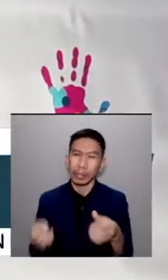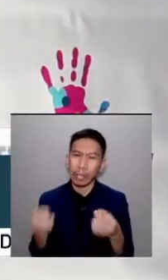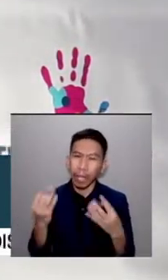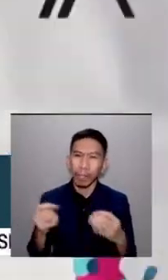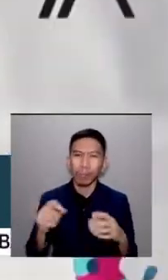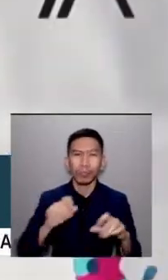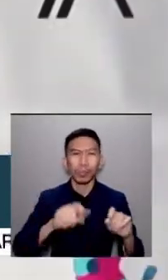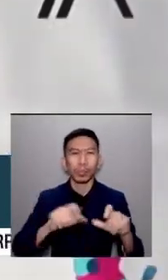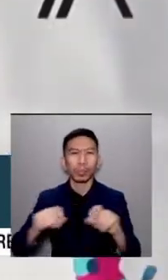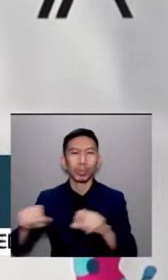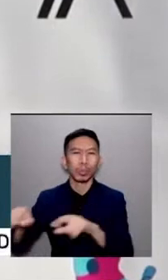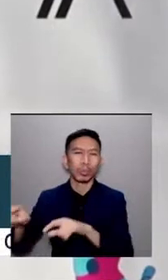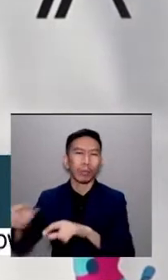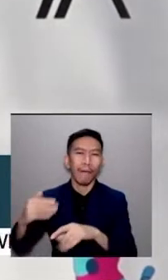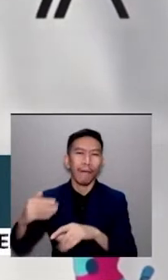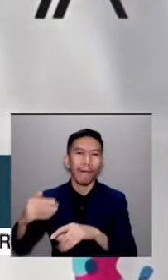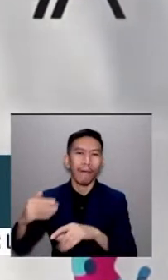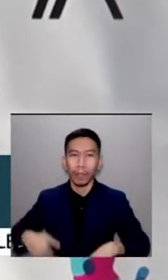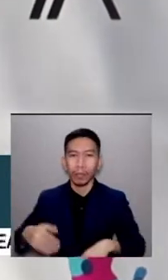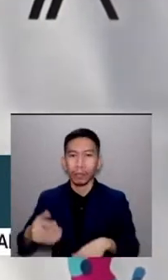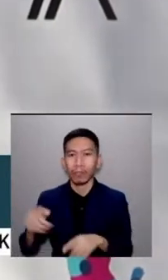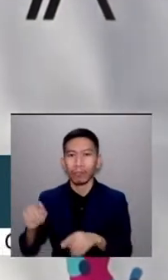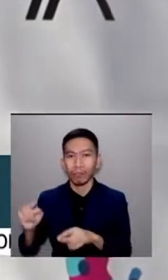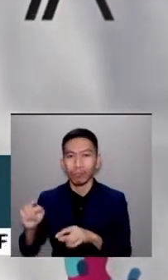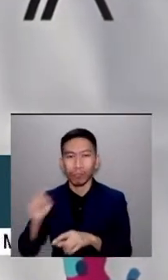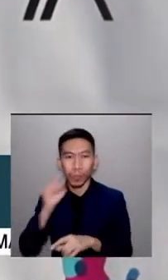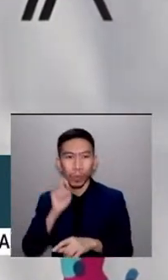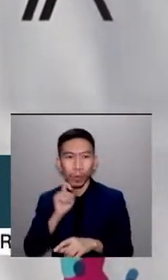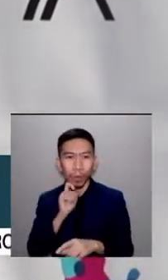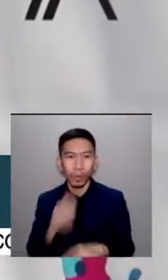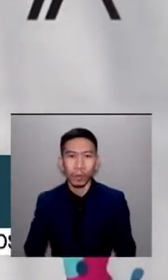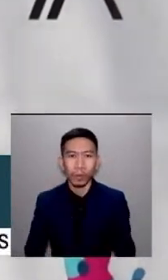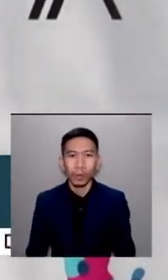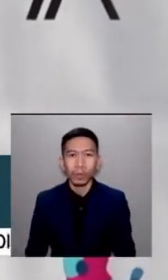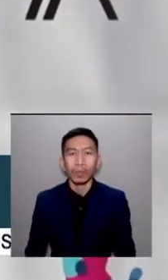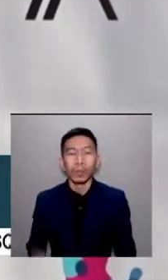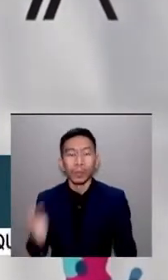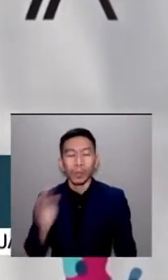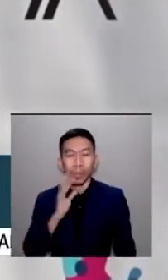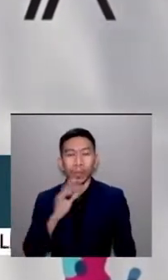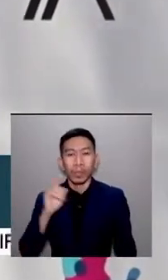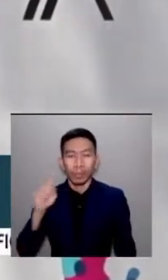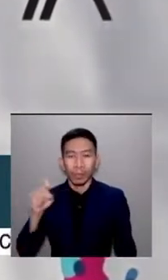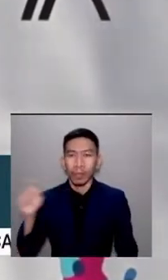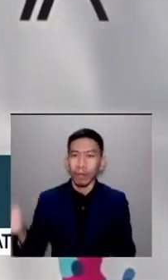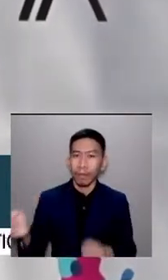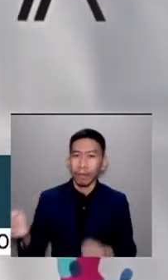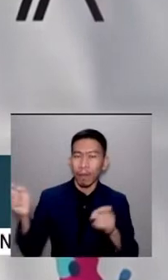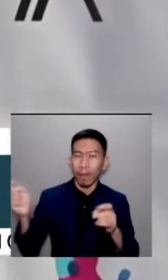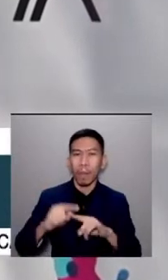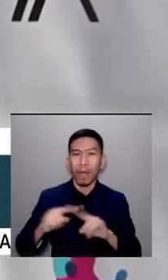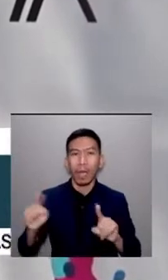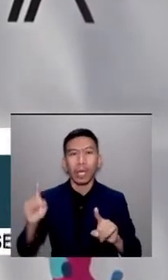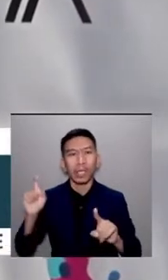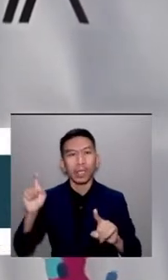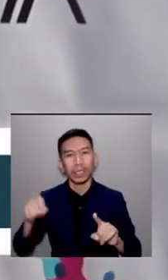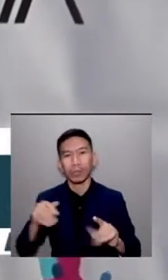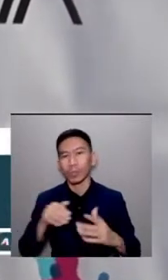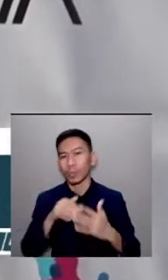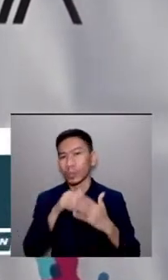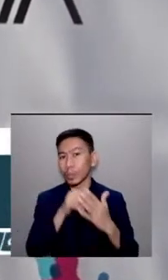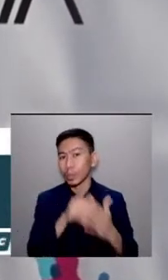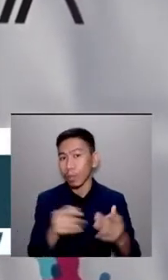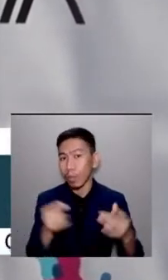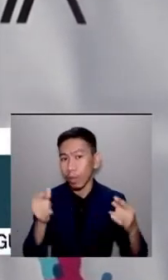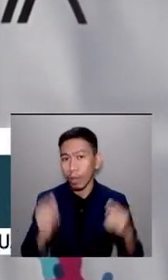prostitution. Well, this is a time to celebrate. It is also a time to recognize the unfortunate byproduct of being a